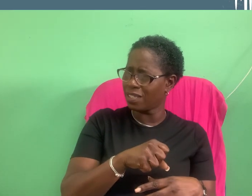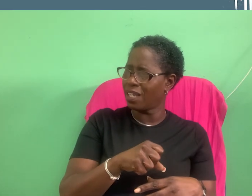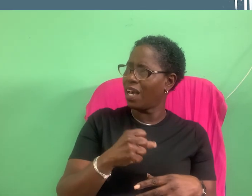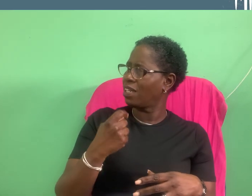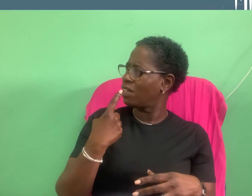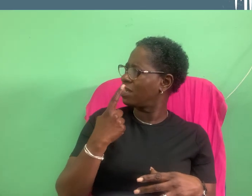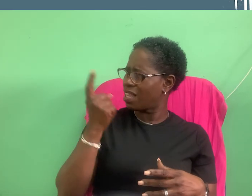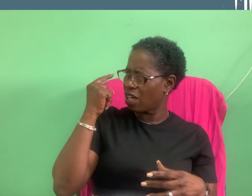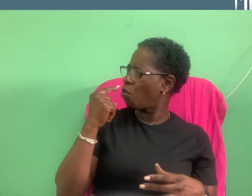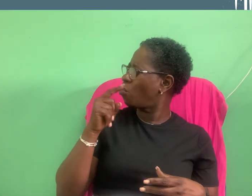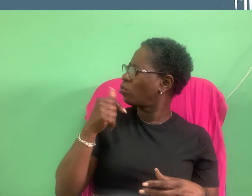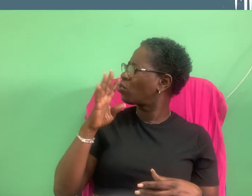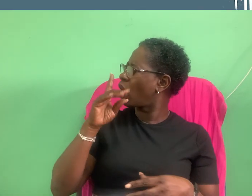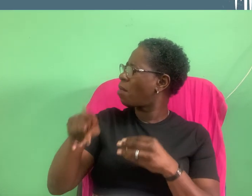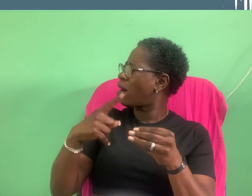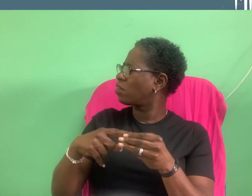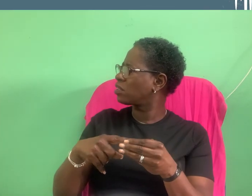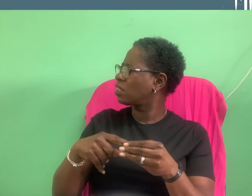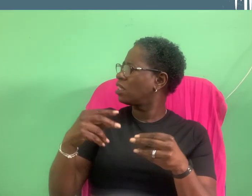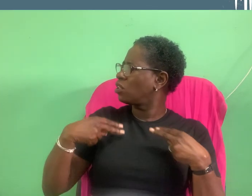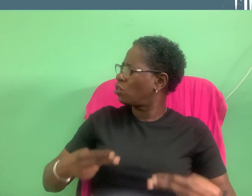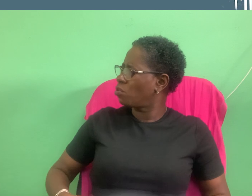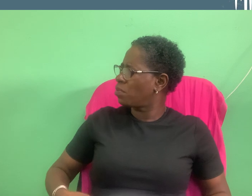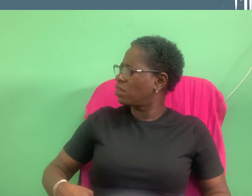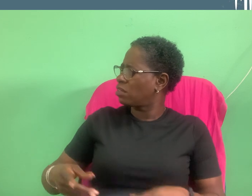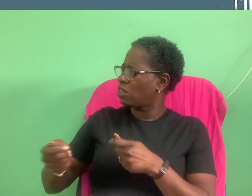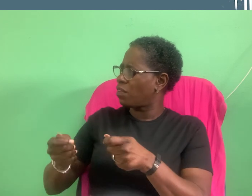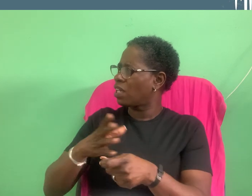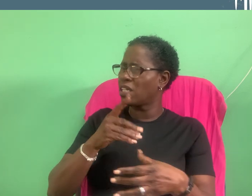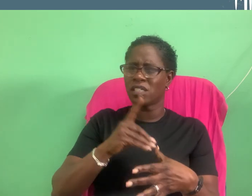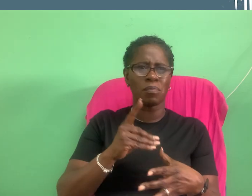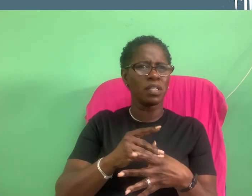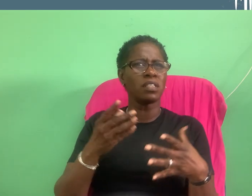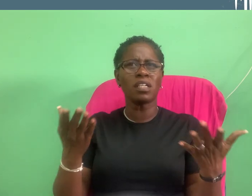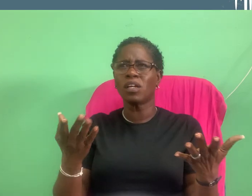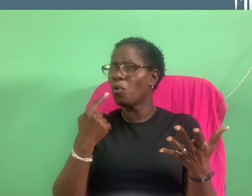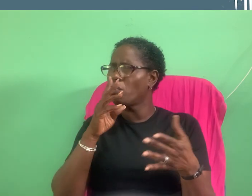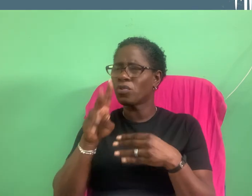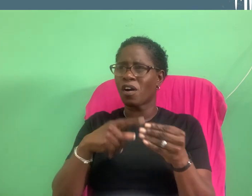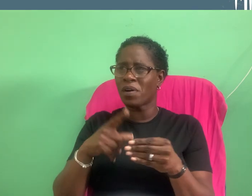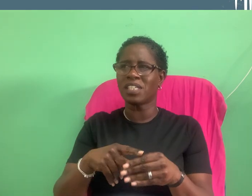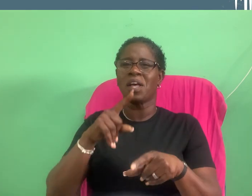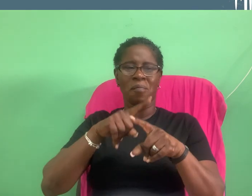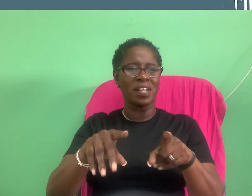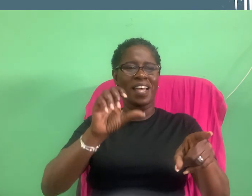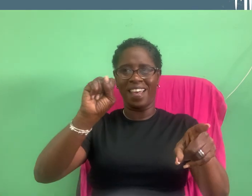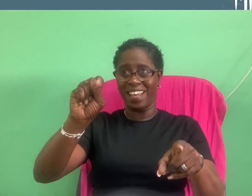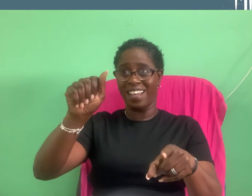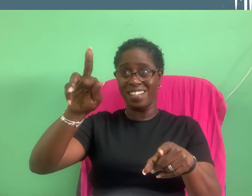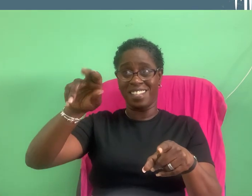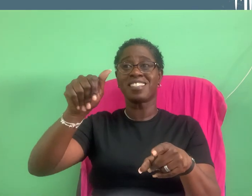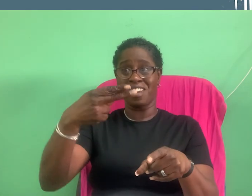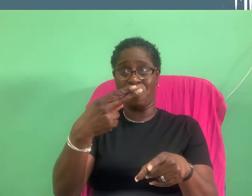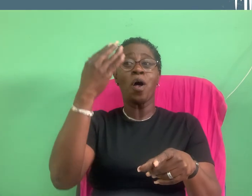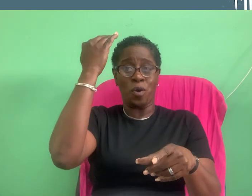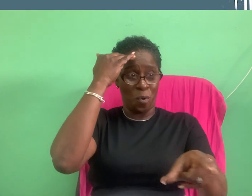is talking about the intersection of disability and trafficking? And that's obviously why we love Sarah so much, because she's been a big part of us, like